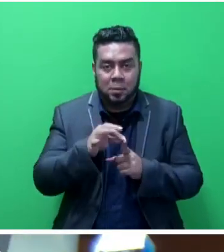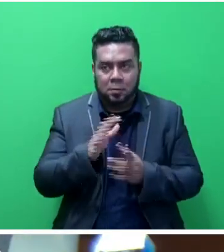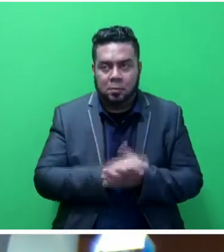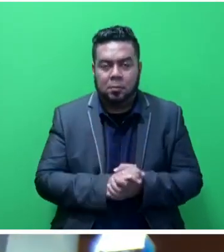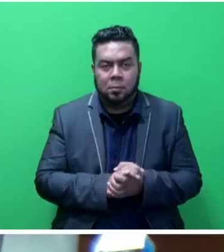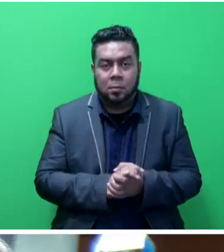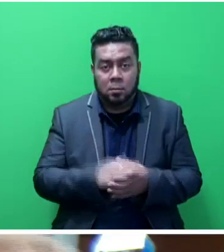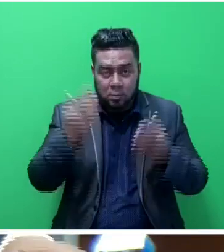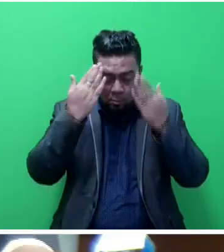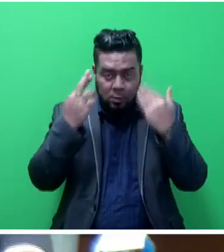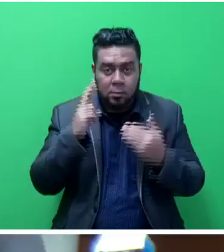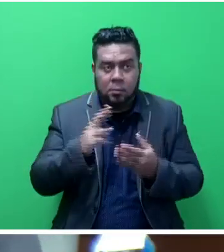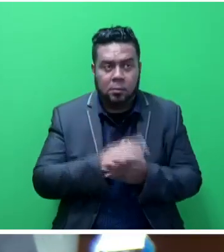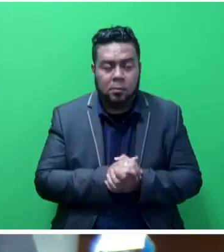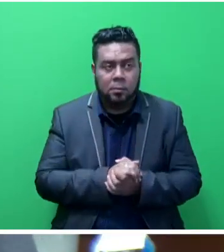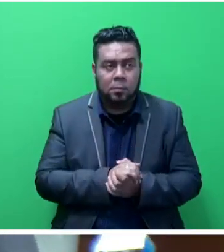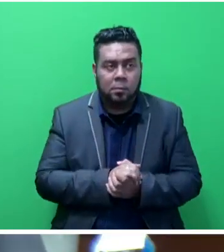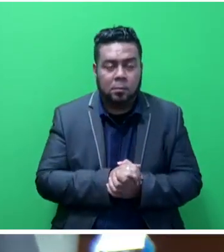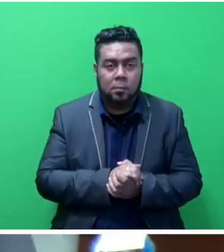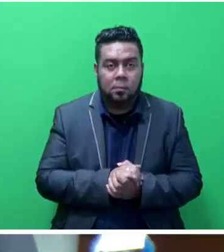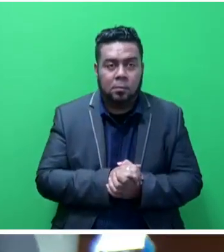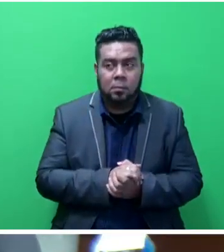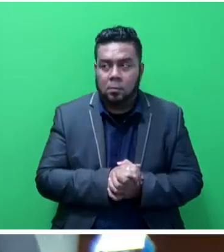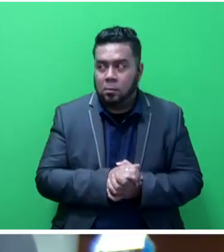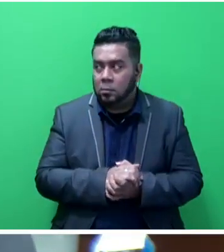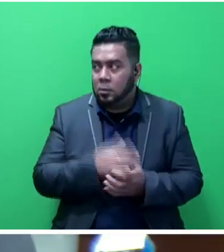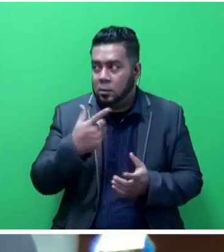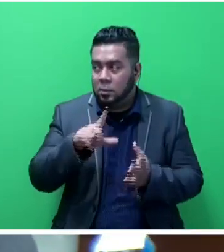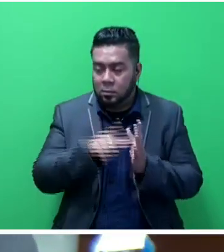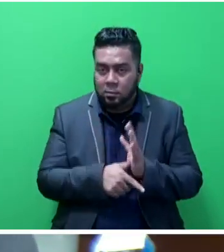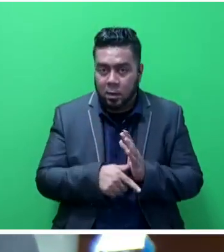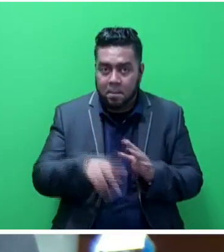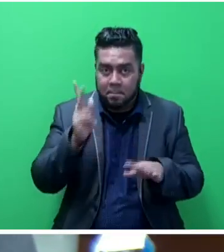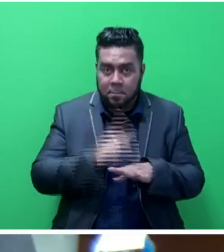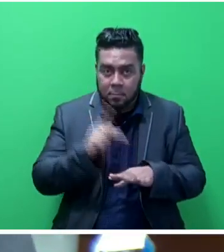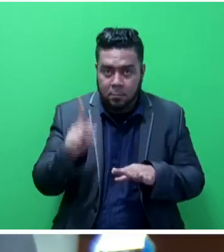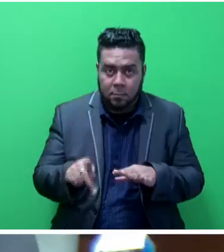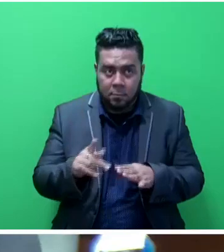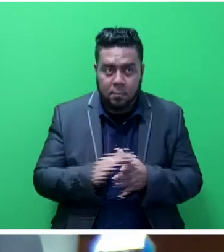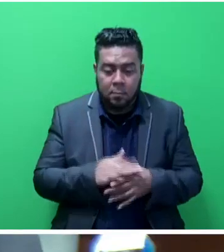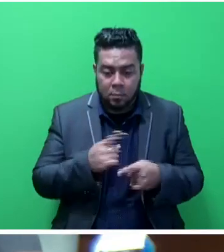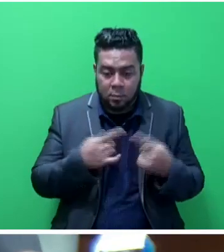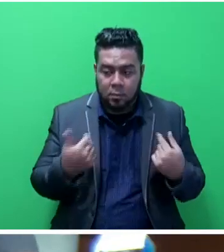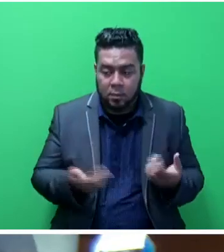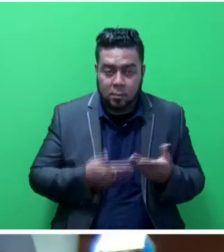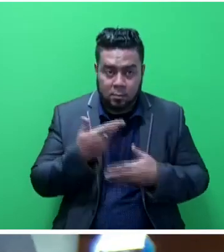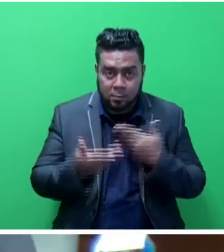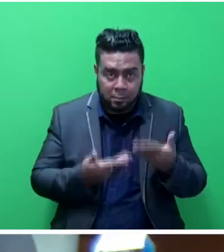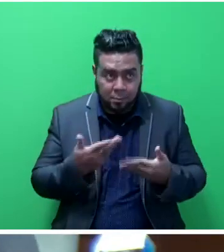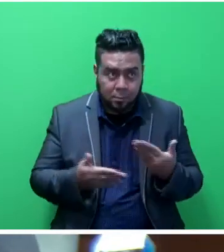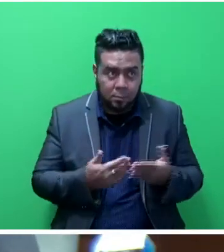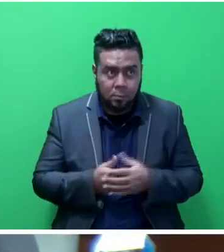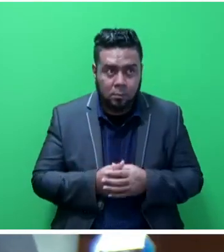Mr. Speaker, numerous times in this Parliament, I had explained